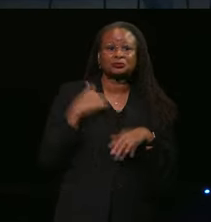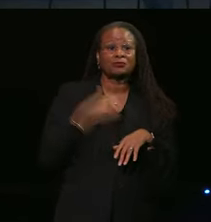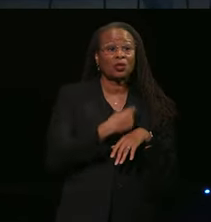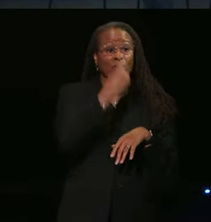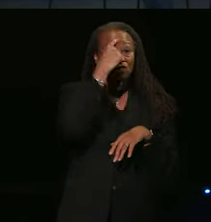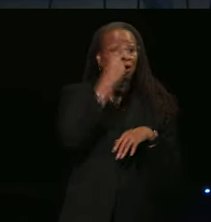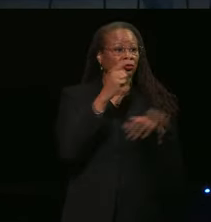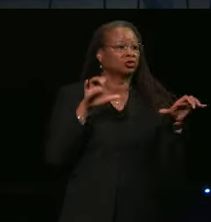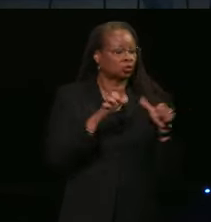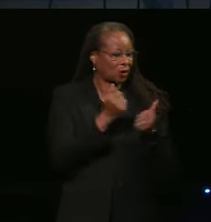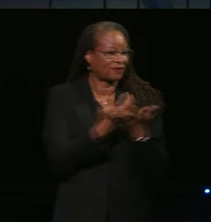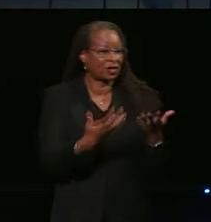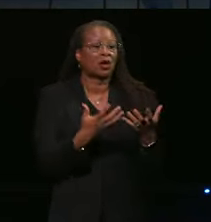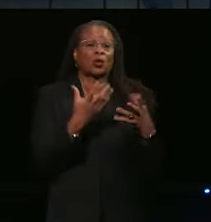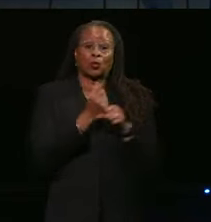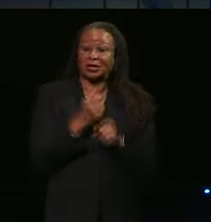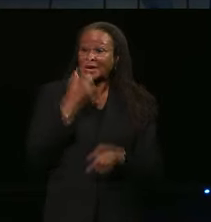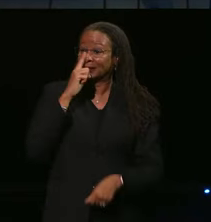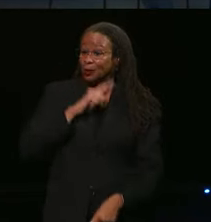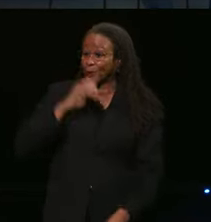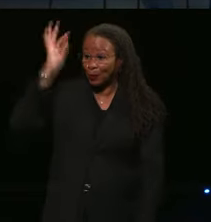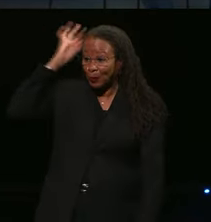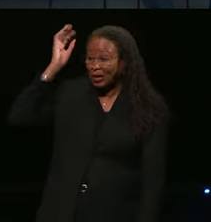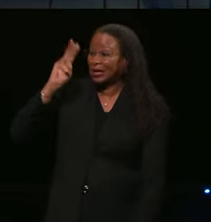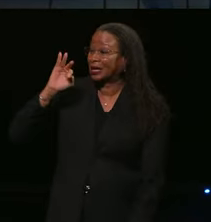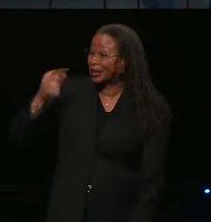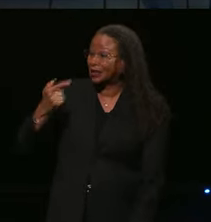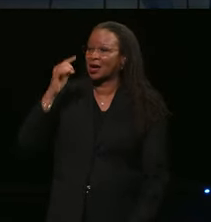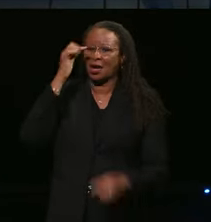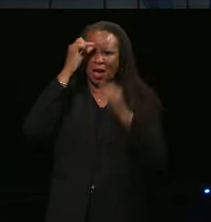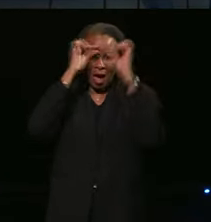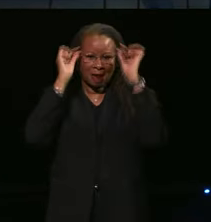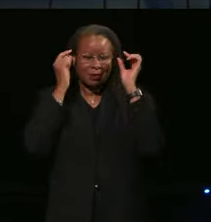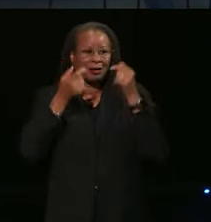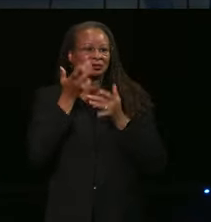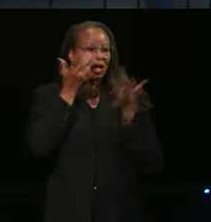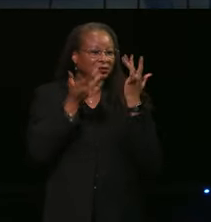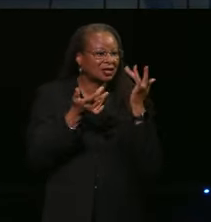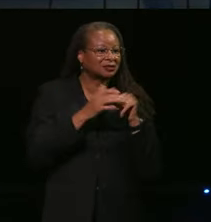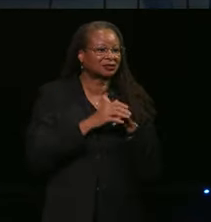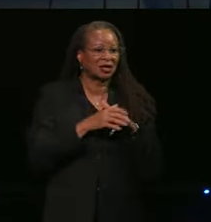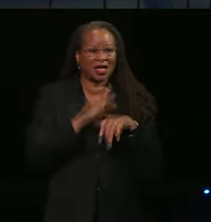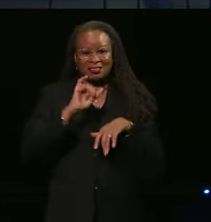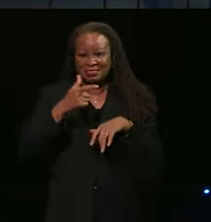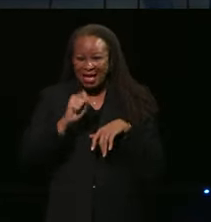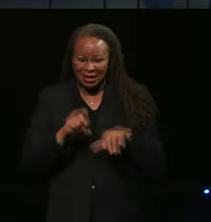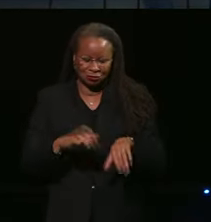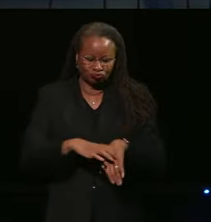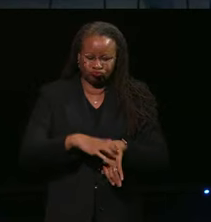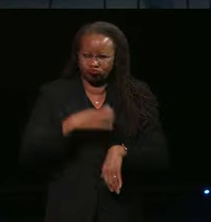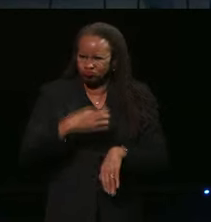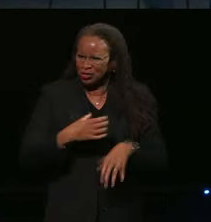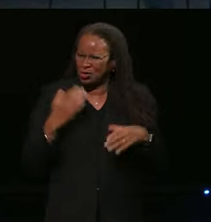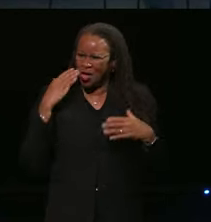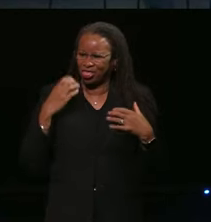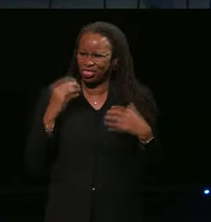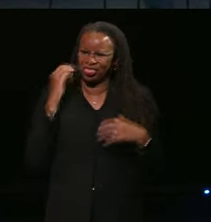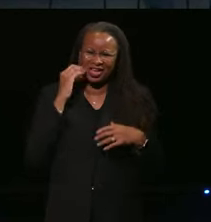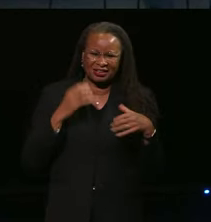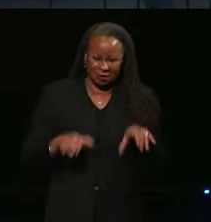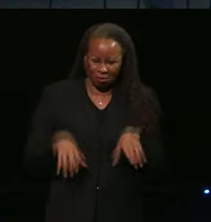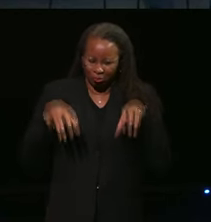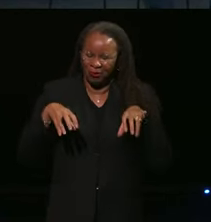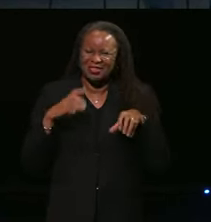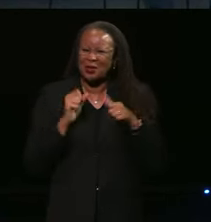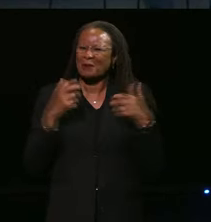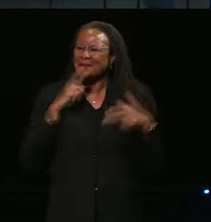let's do everything. Let's get the wig, the eyebrows, contacts. There's a lot goes into it. Don't forget the legs, the ankles. Yes, and the ankles, they always get a